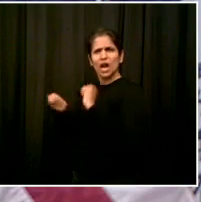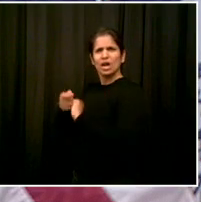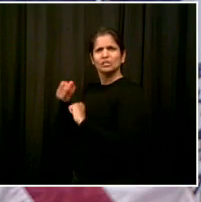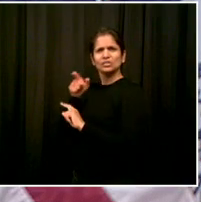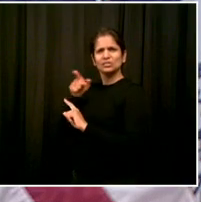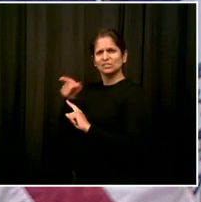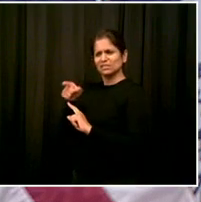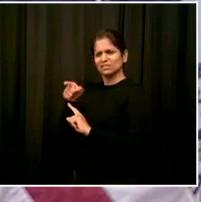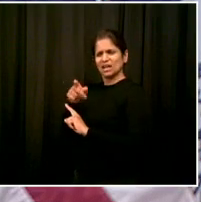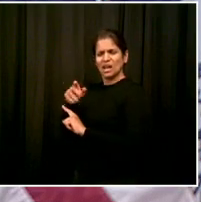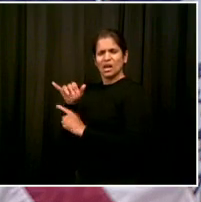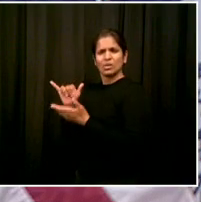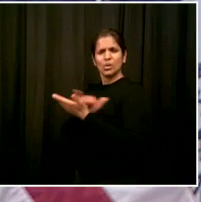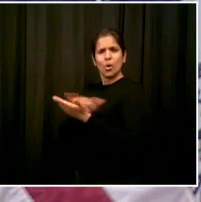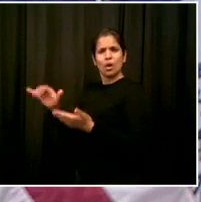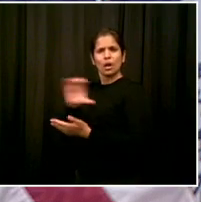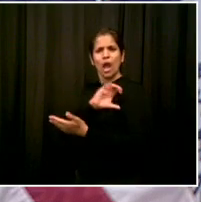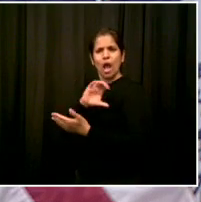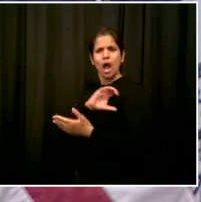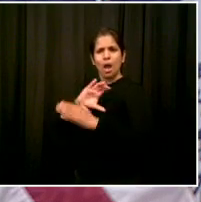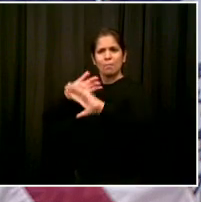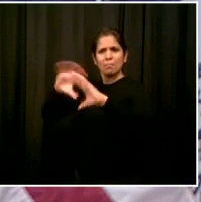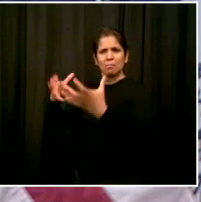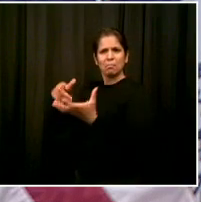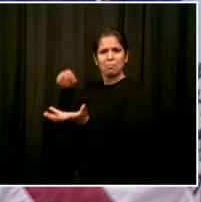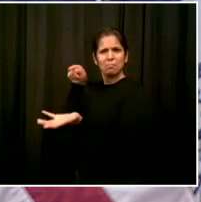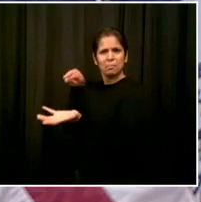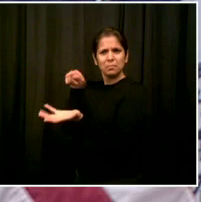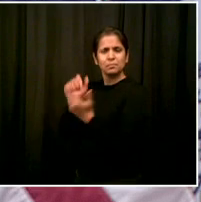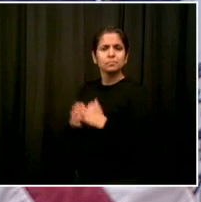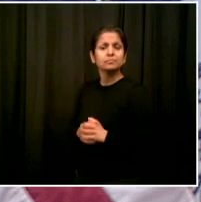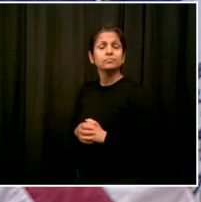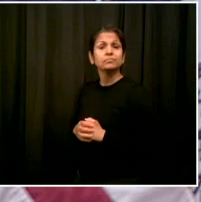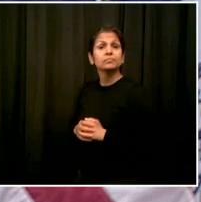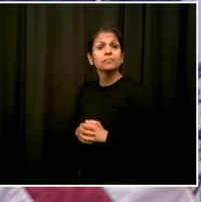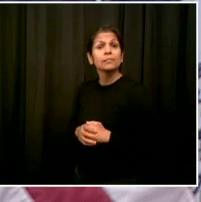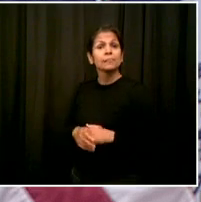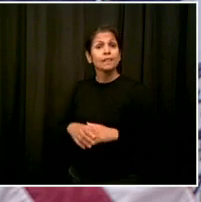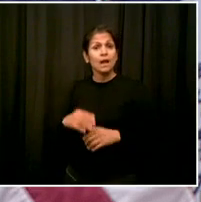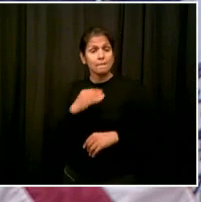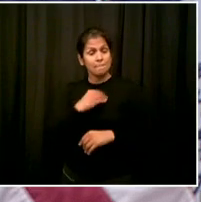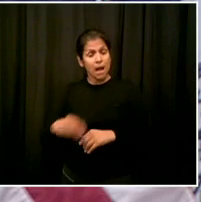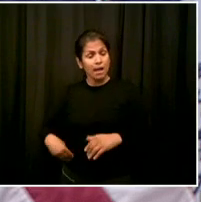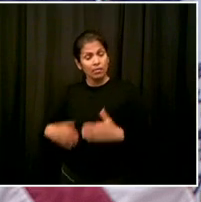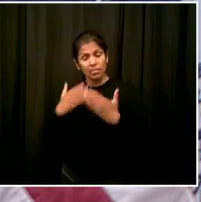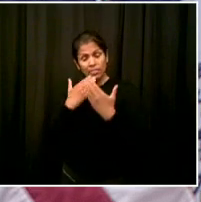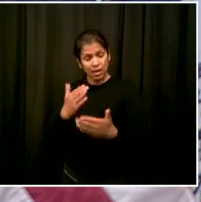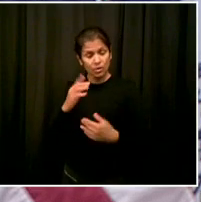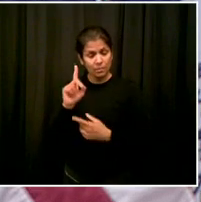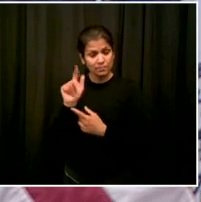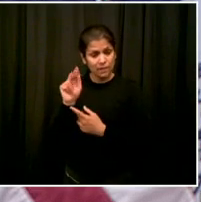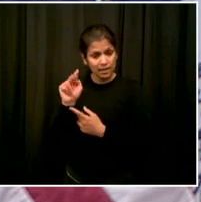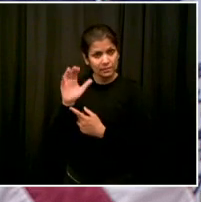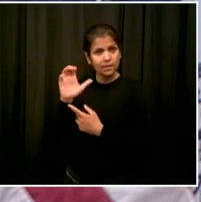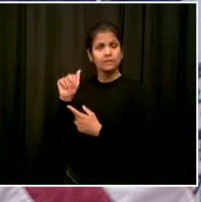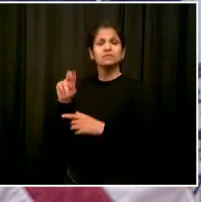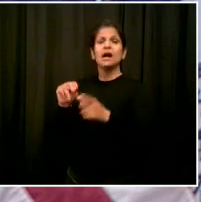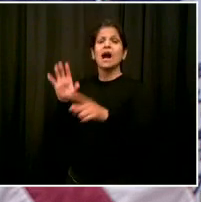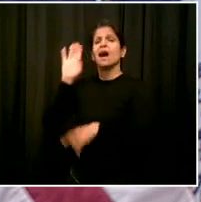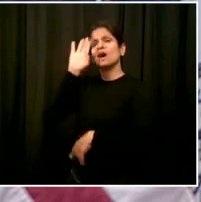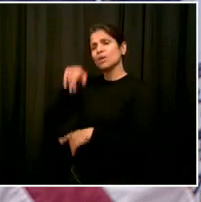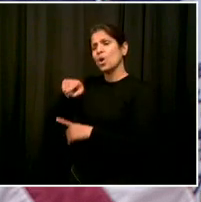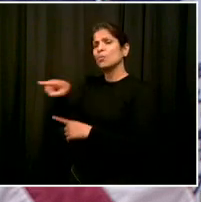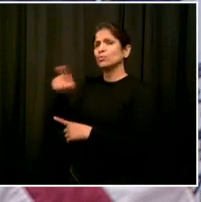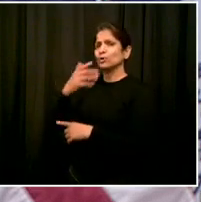think you're getting to the root of the matter. The culture of the NYPD, the culture of policing in America has to change.